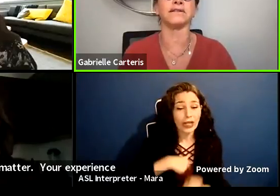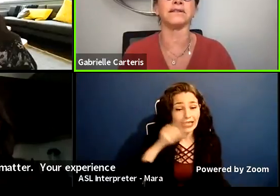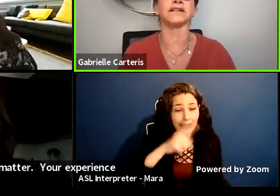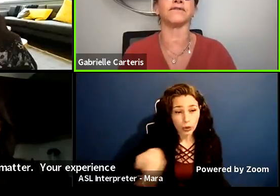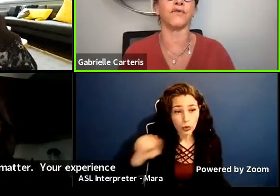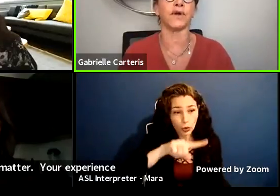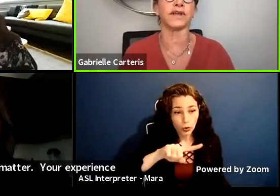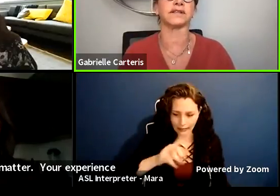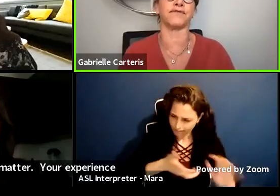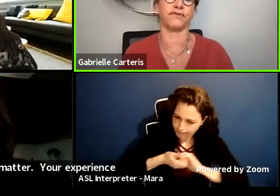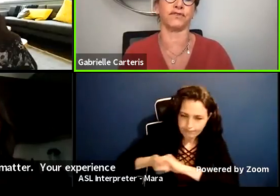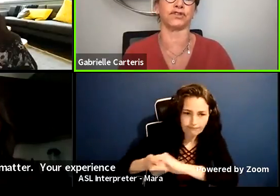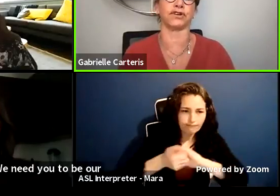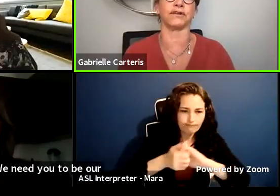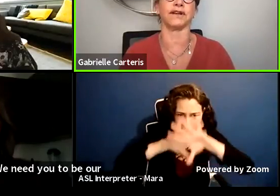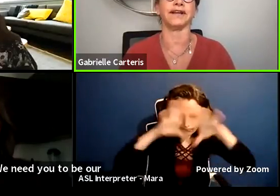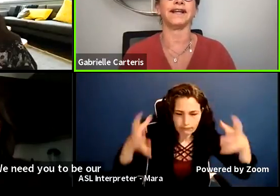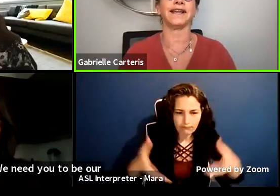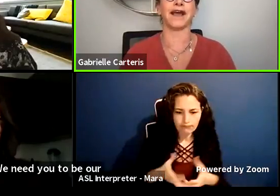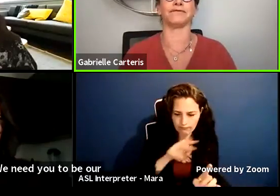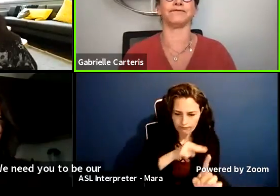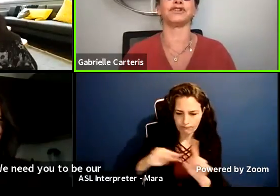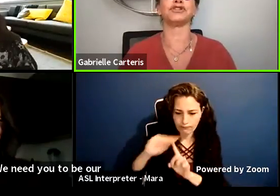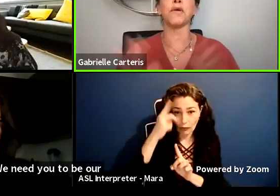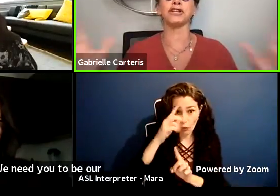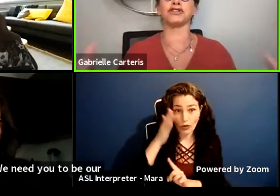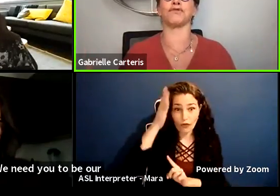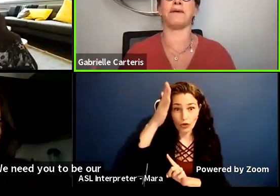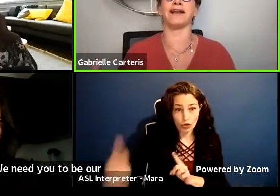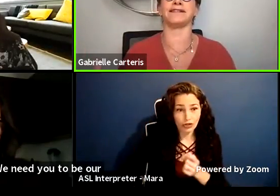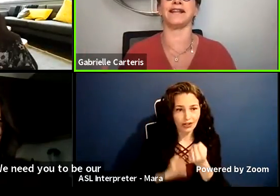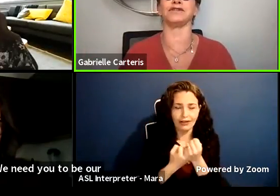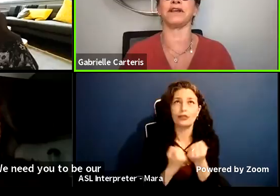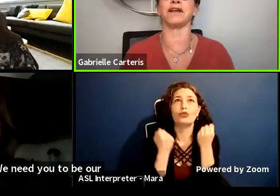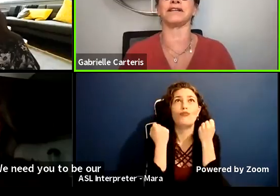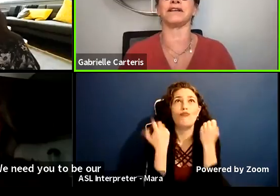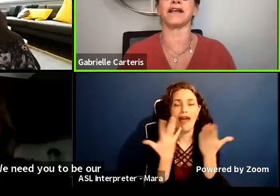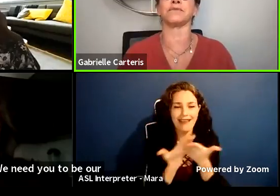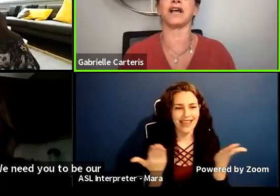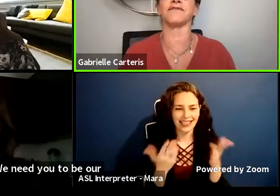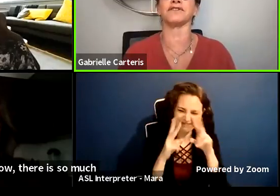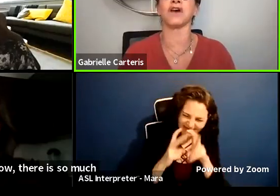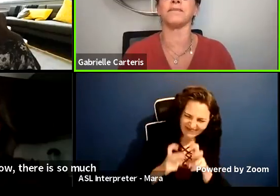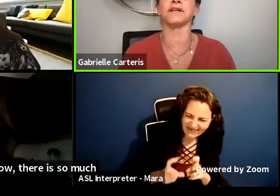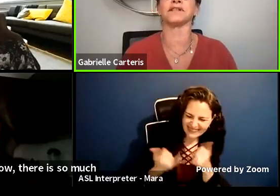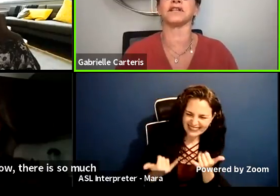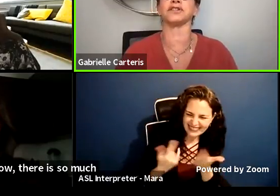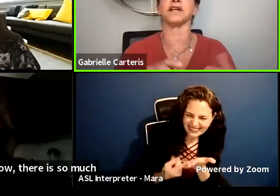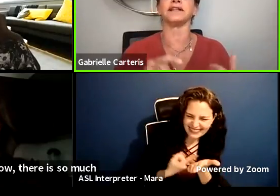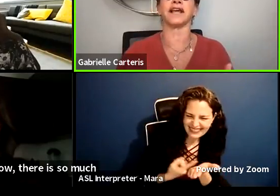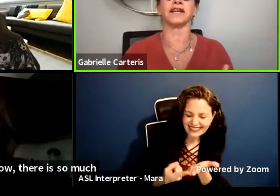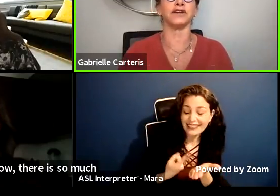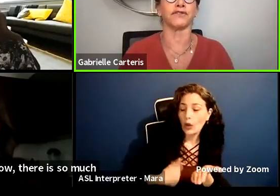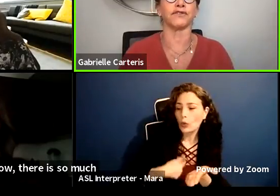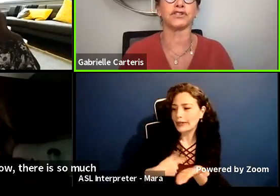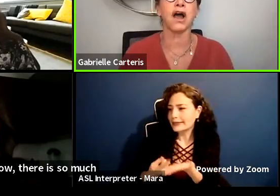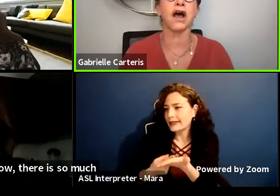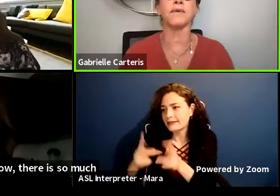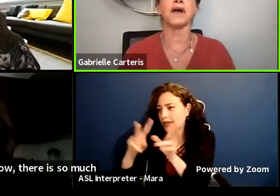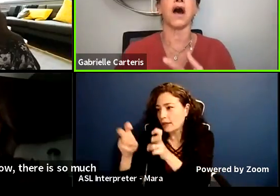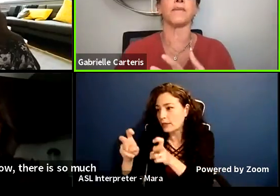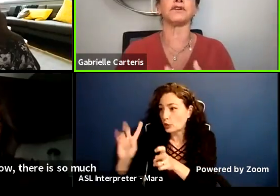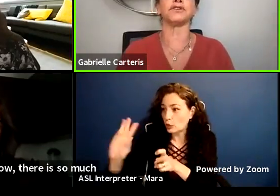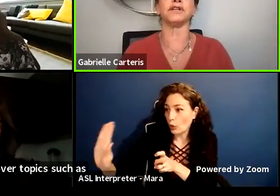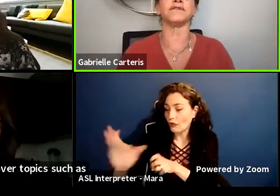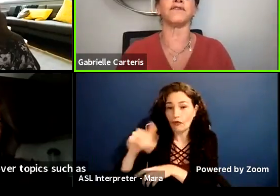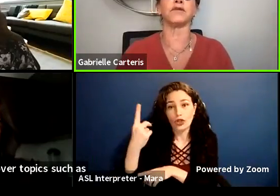be our collective voice of the future. Now, there's so much to unpack today. So as we cover topics such as landing your first